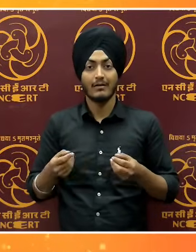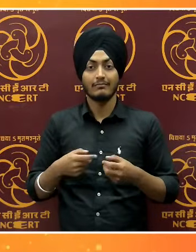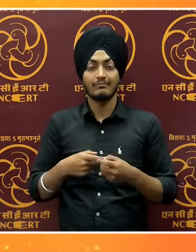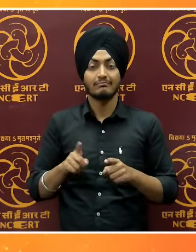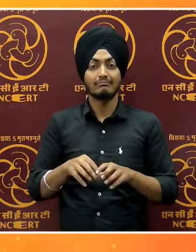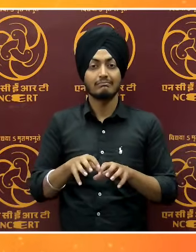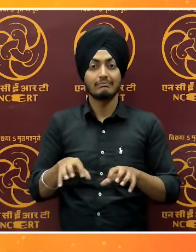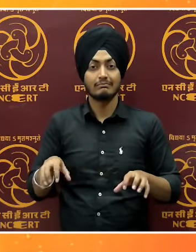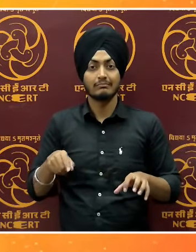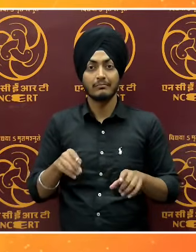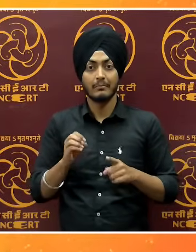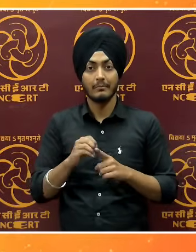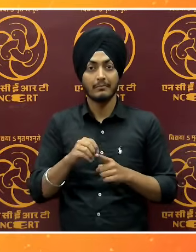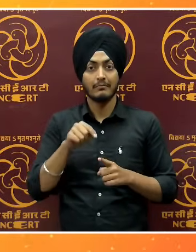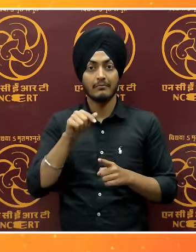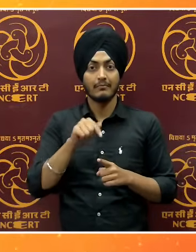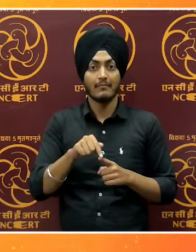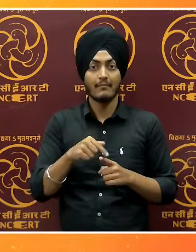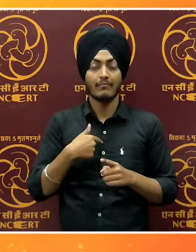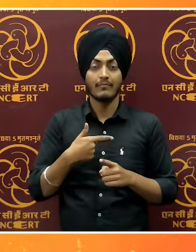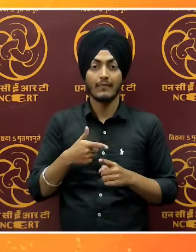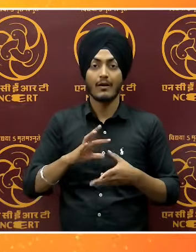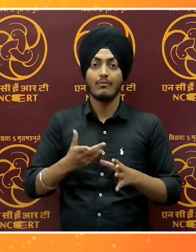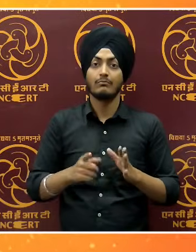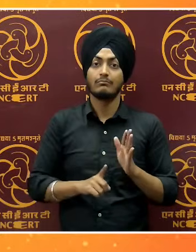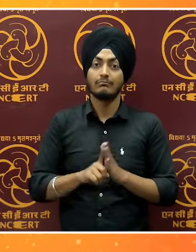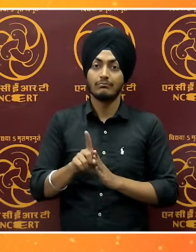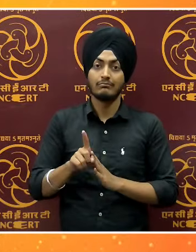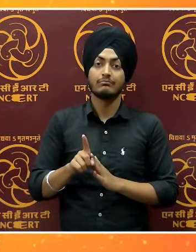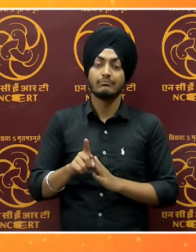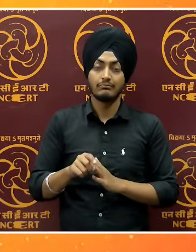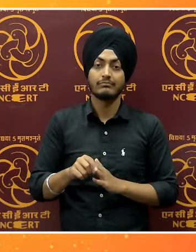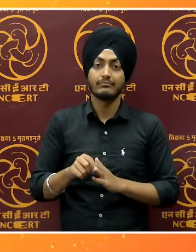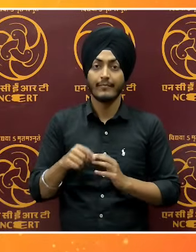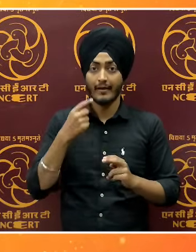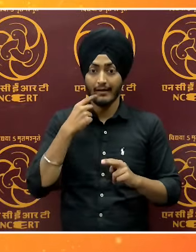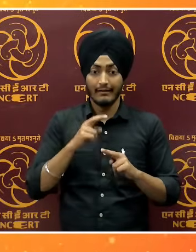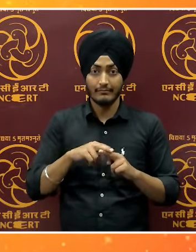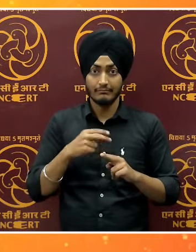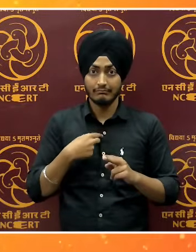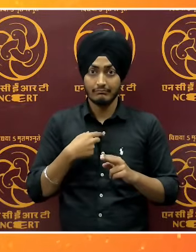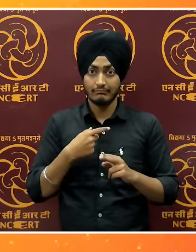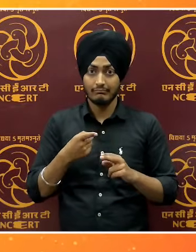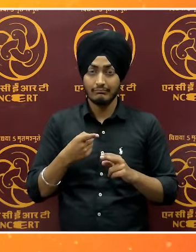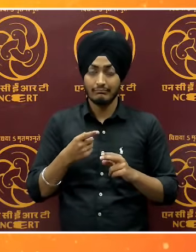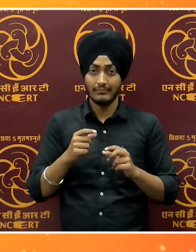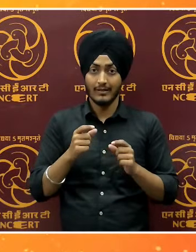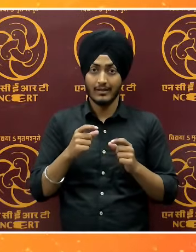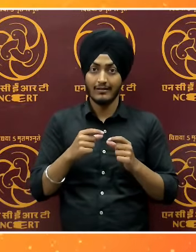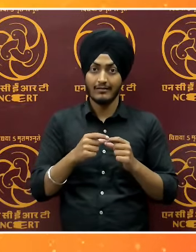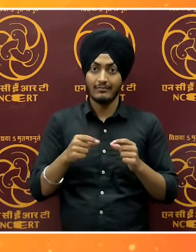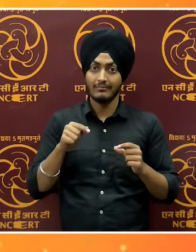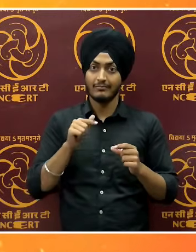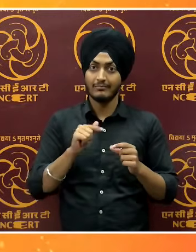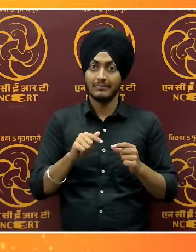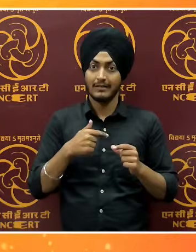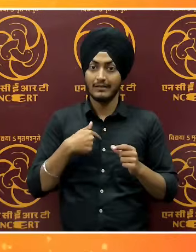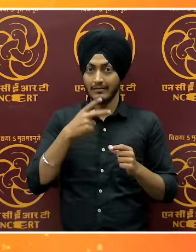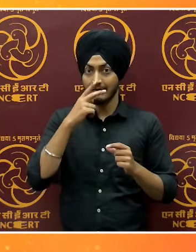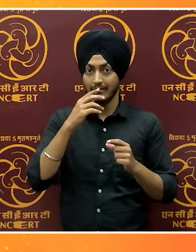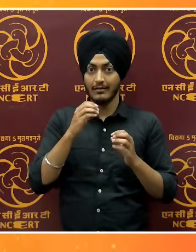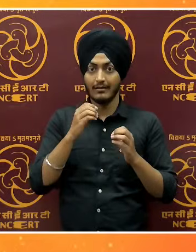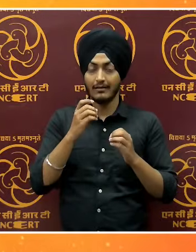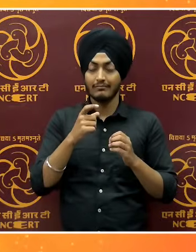curve at P, it goes up. If I draw a tangent for the curve B